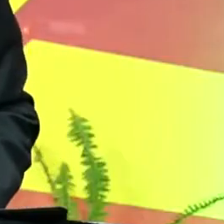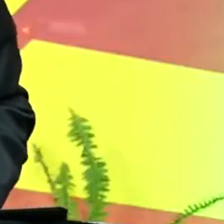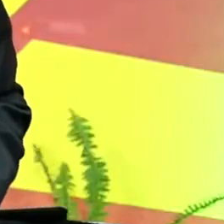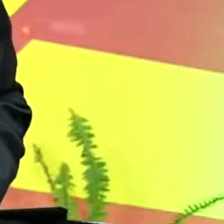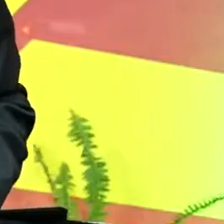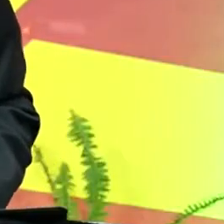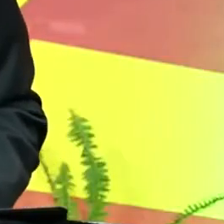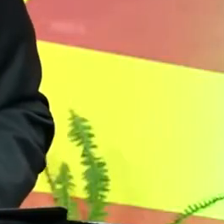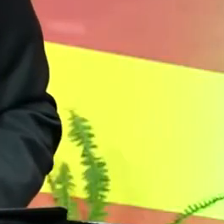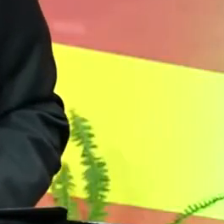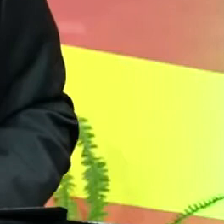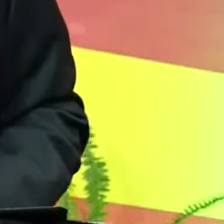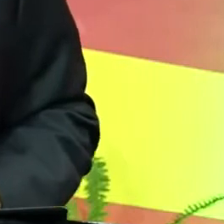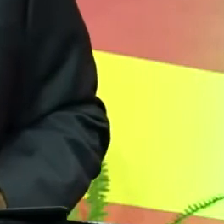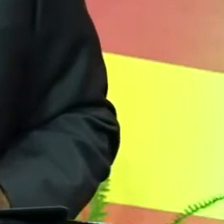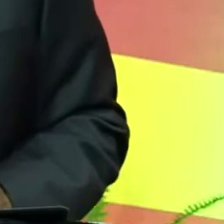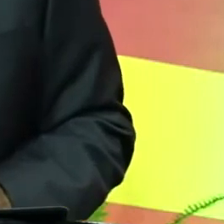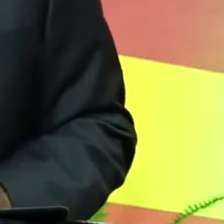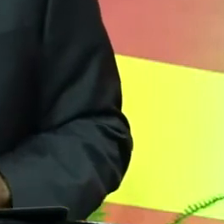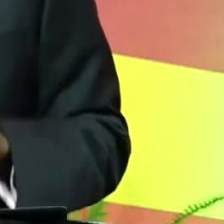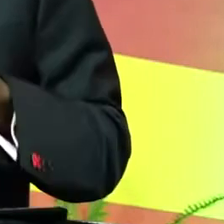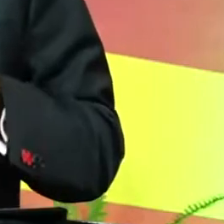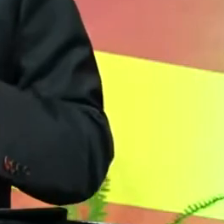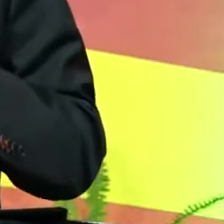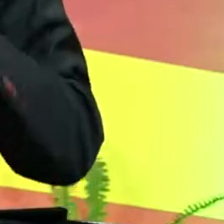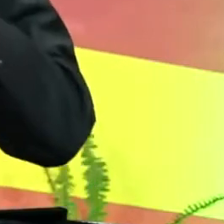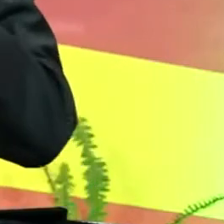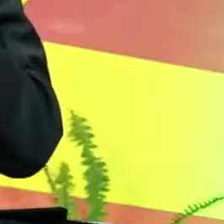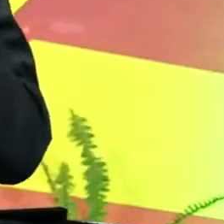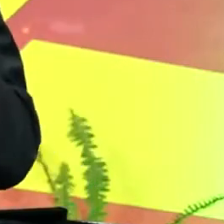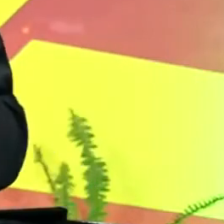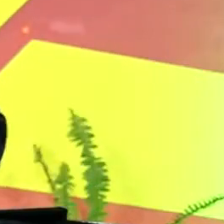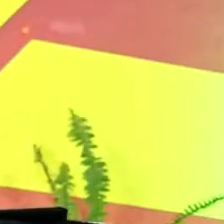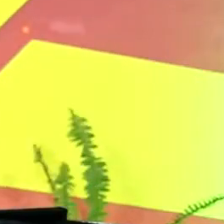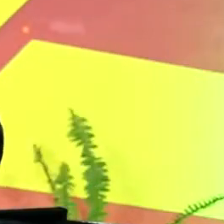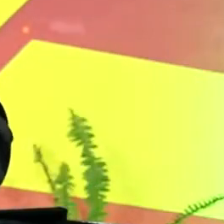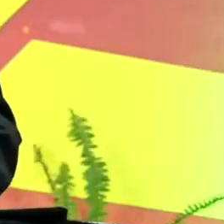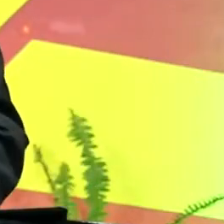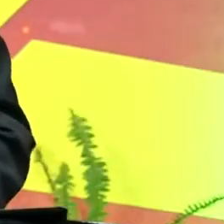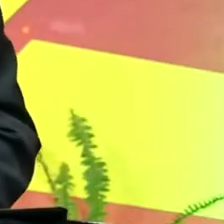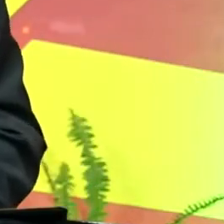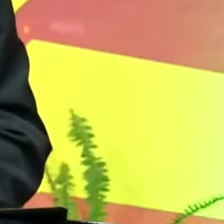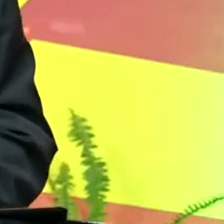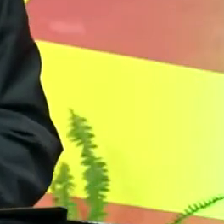scriptural consideration, I would like to read again